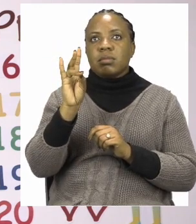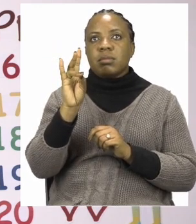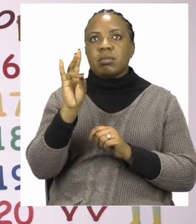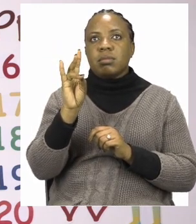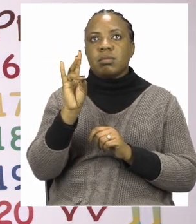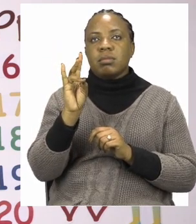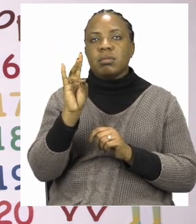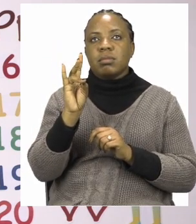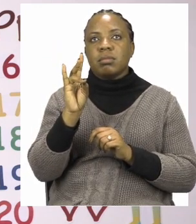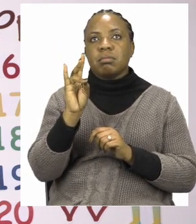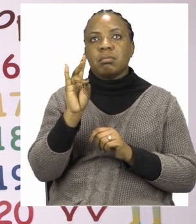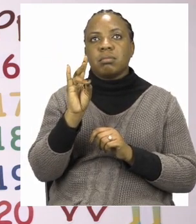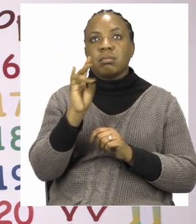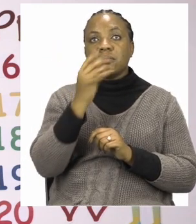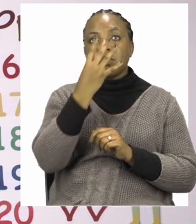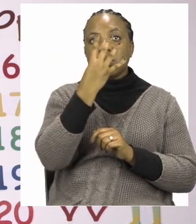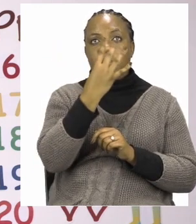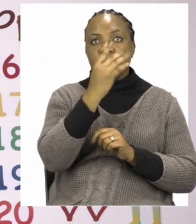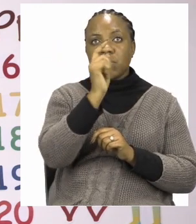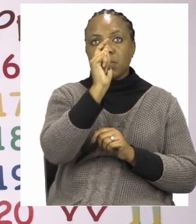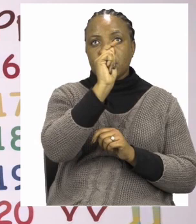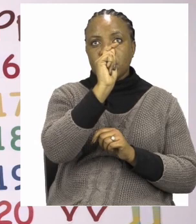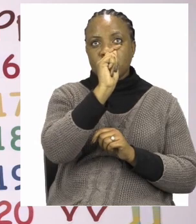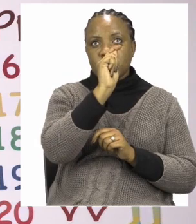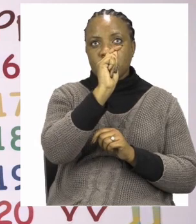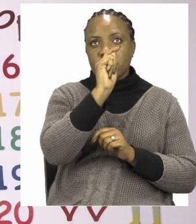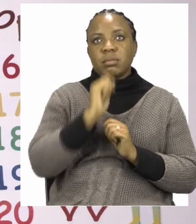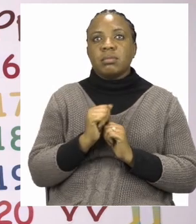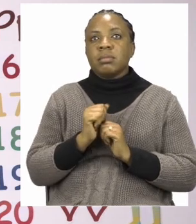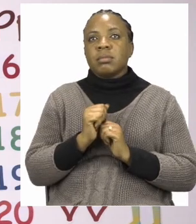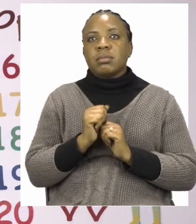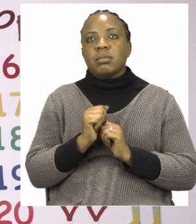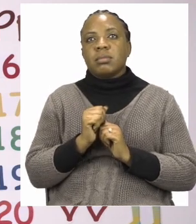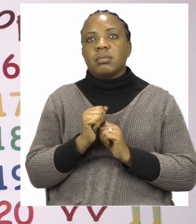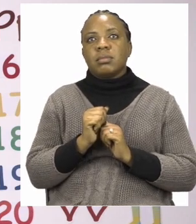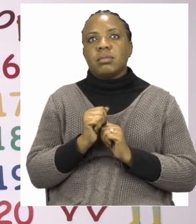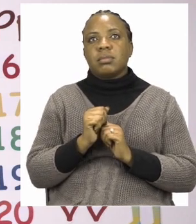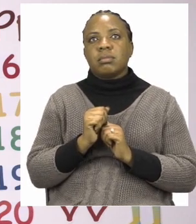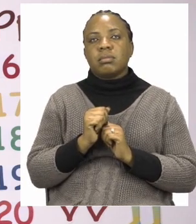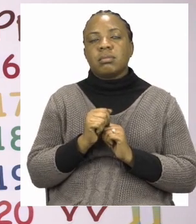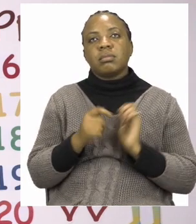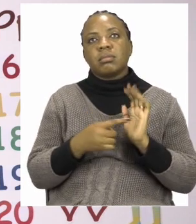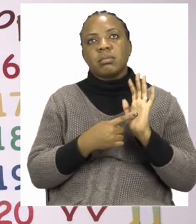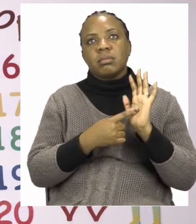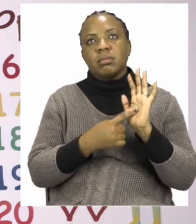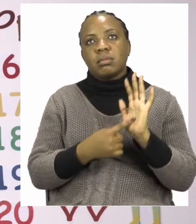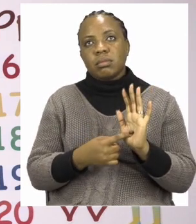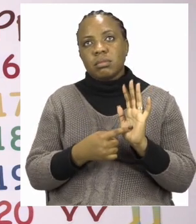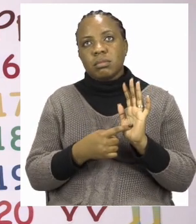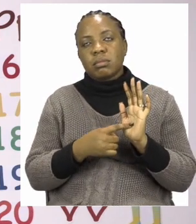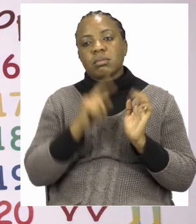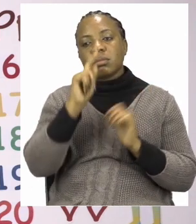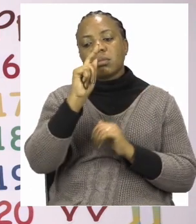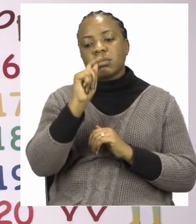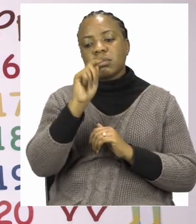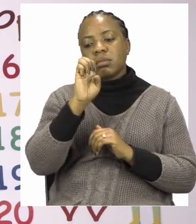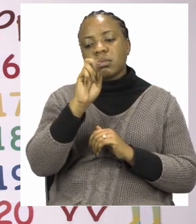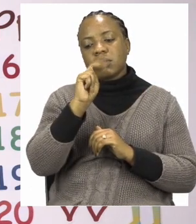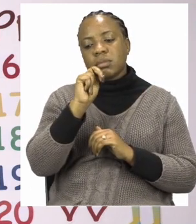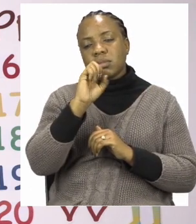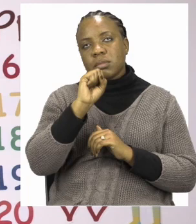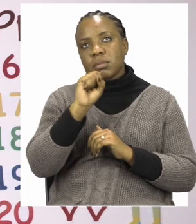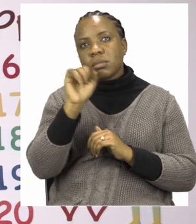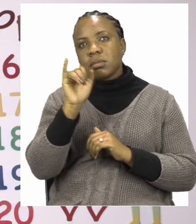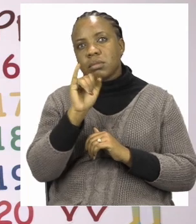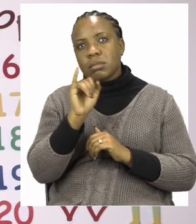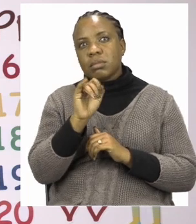and put a T on top of the 4. This one is to show that the next place value after units